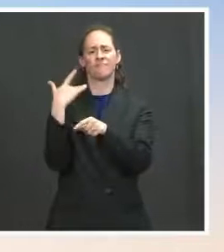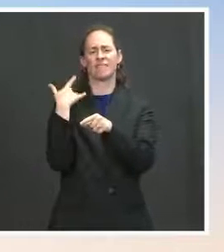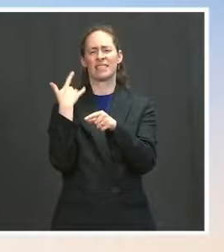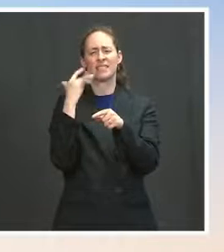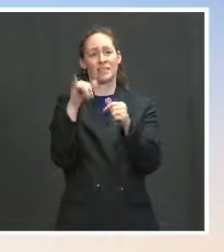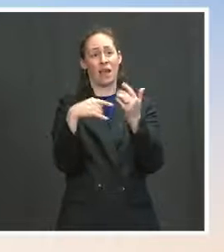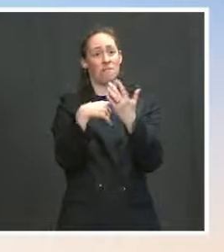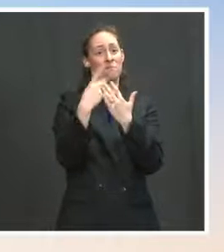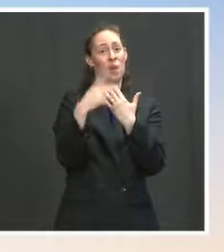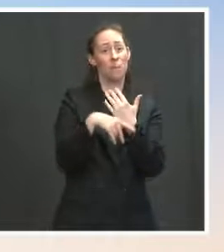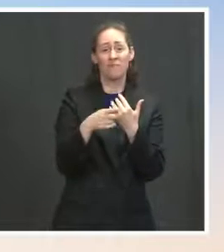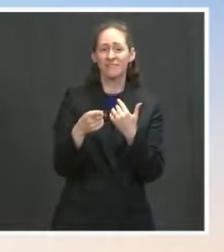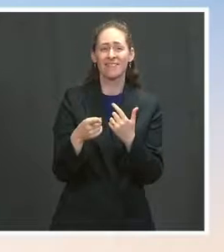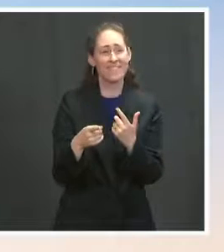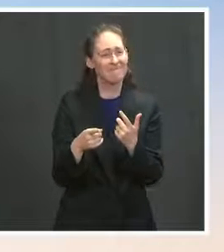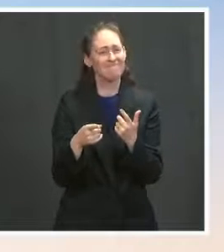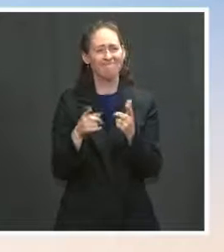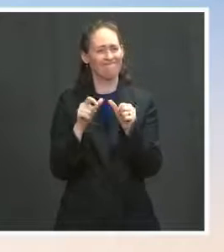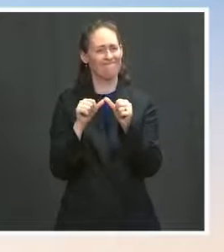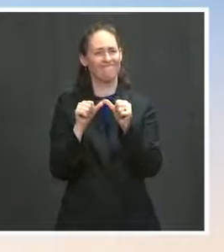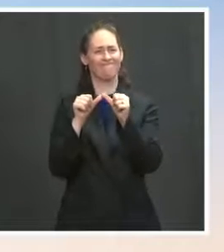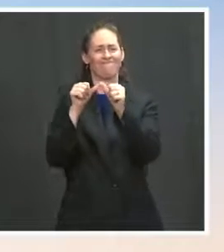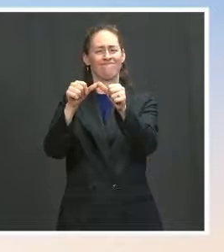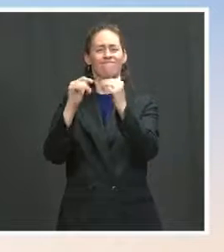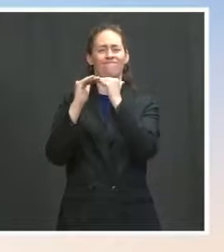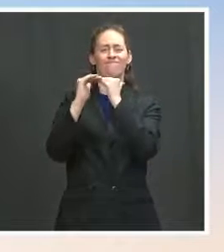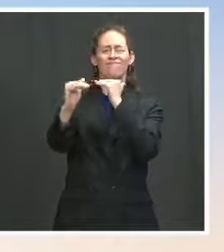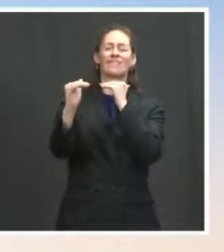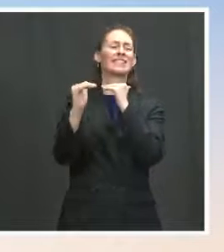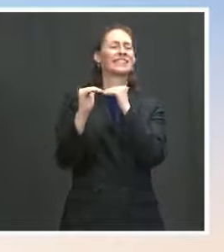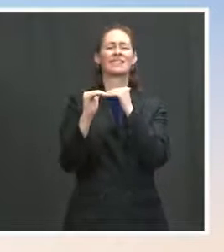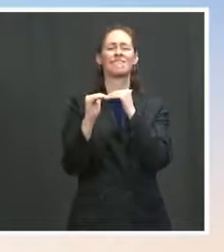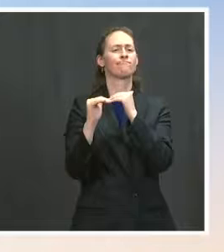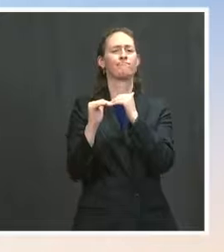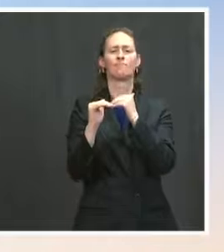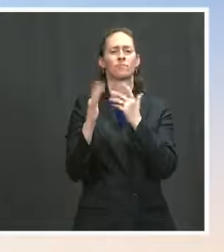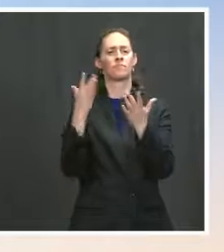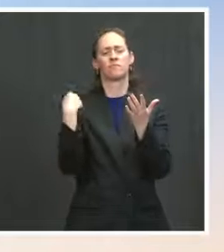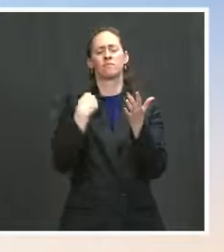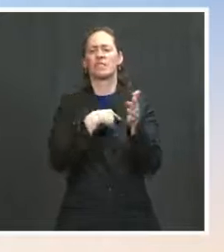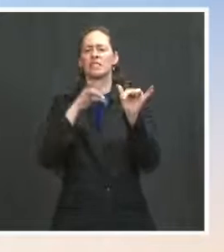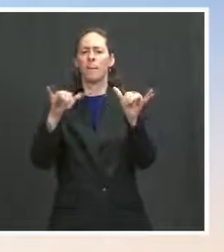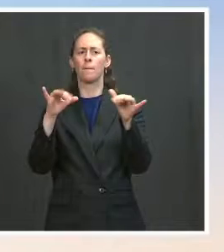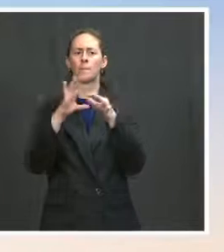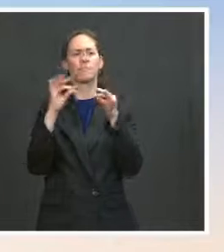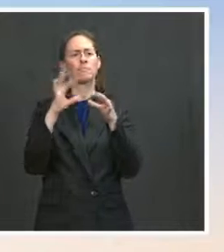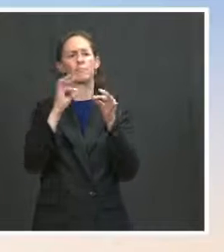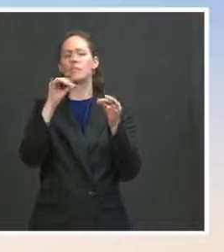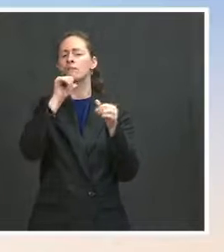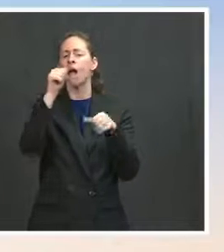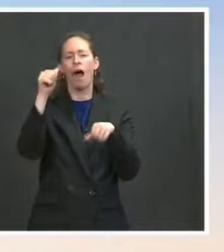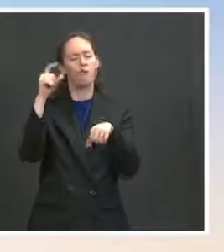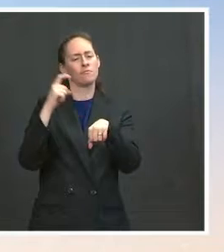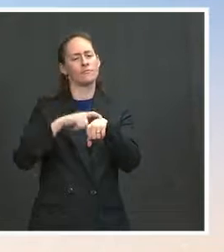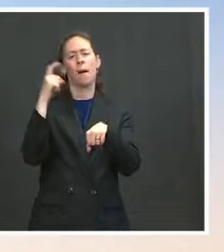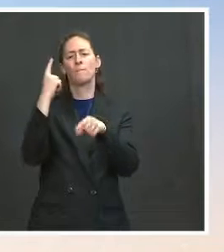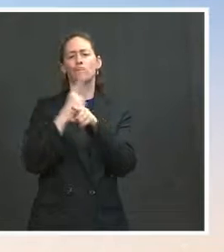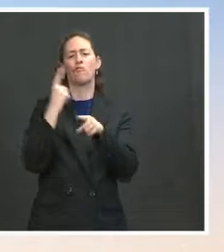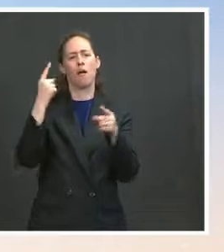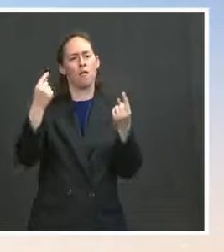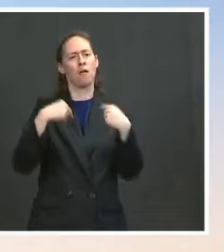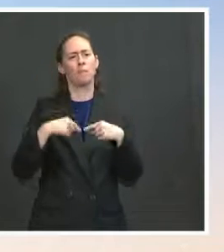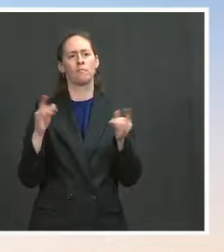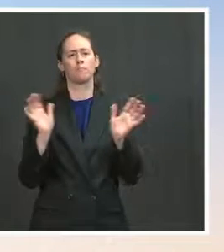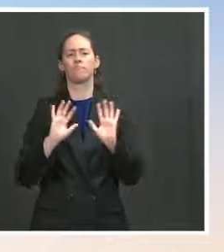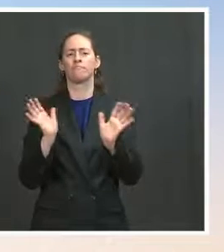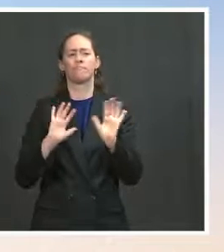border management either. So our message continues to be, this is not the time to come. We want to have an effective